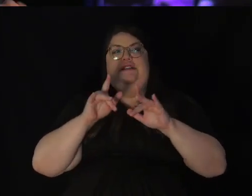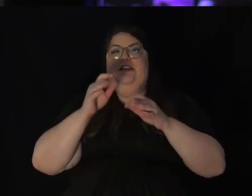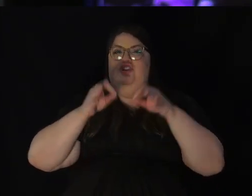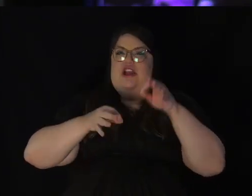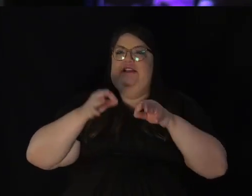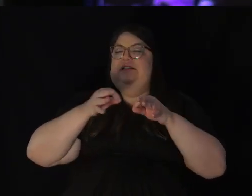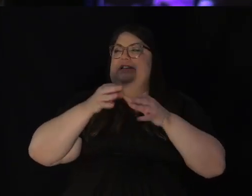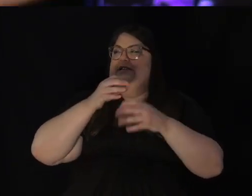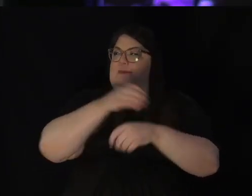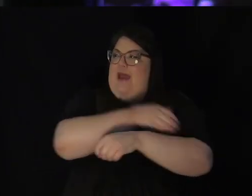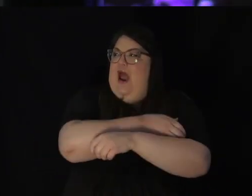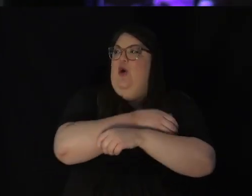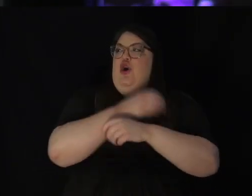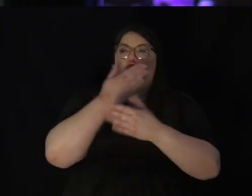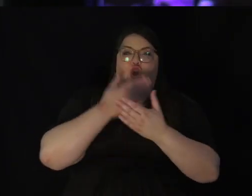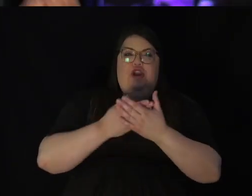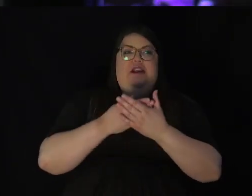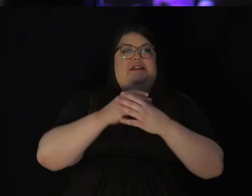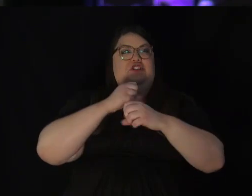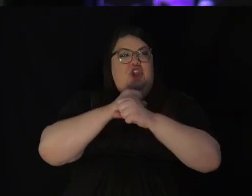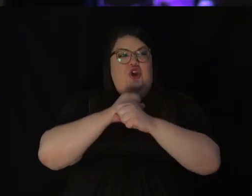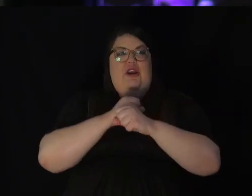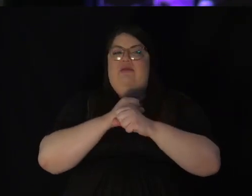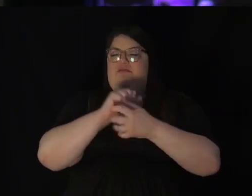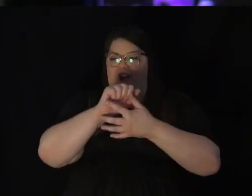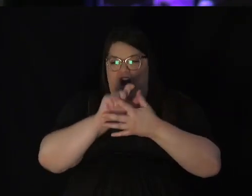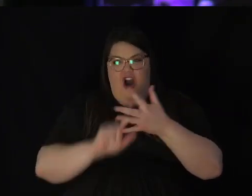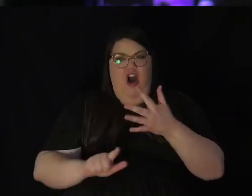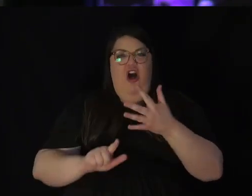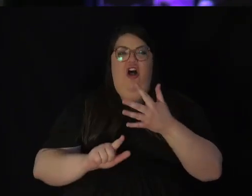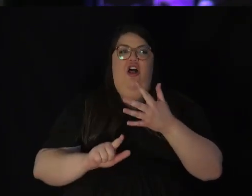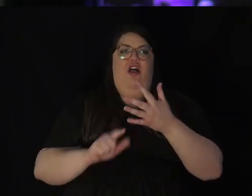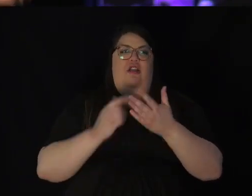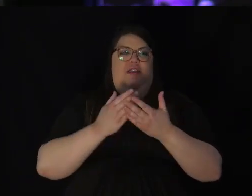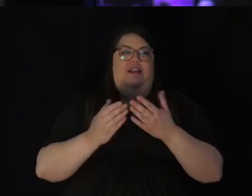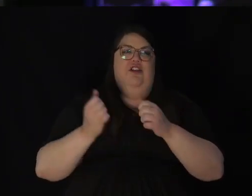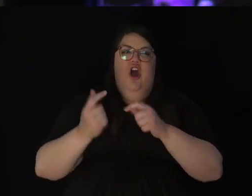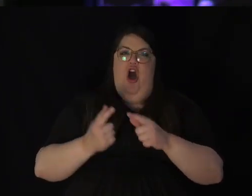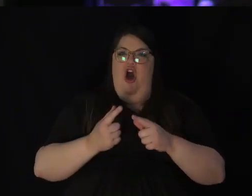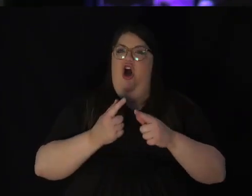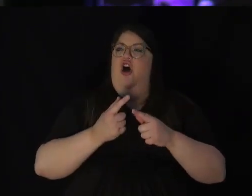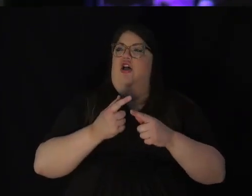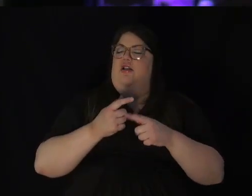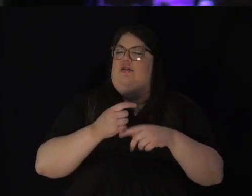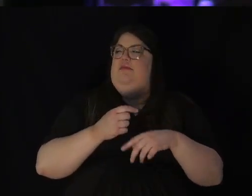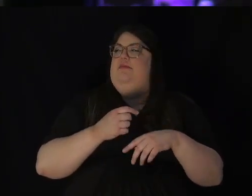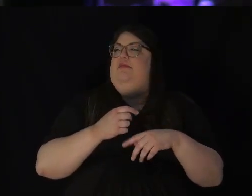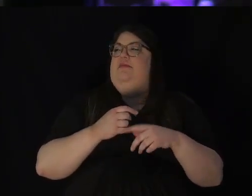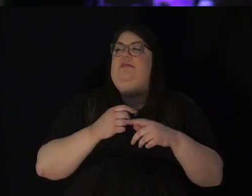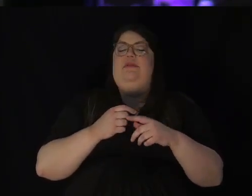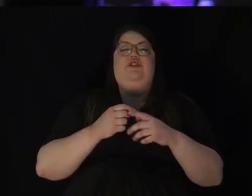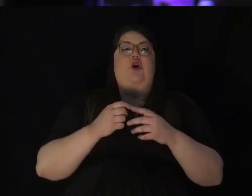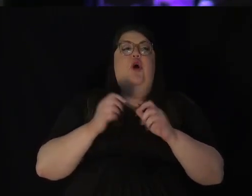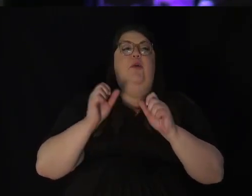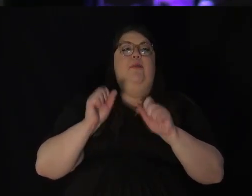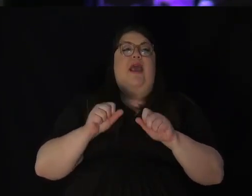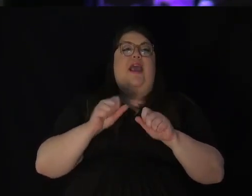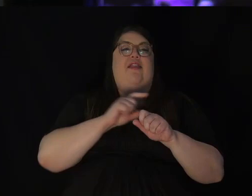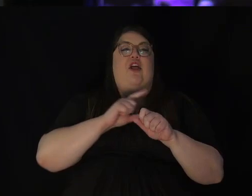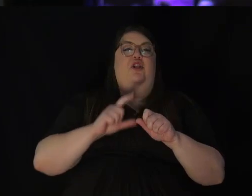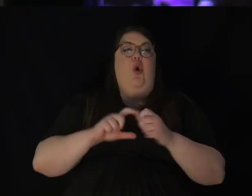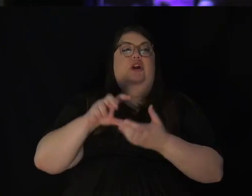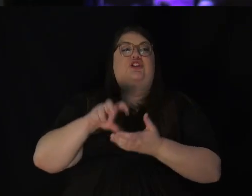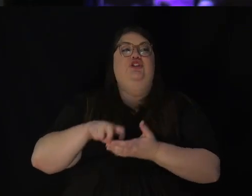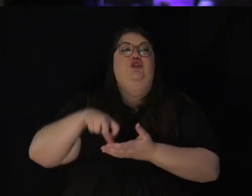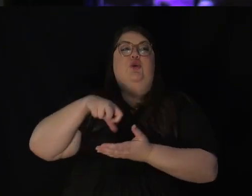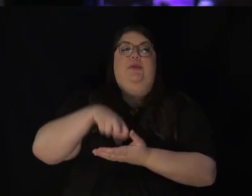goodness, security. He's all sure and he's all confidence. May the Lord stoop down. May he kneel